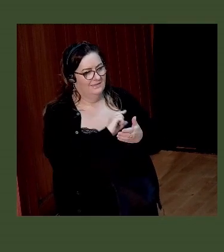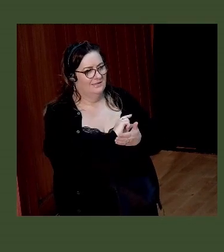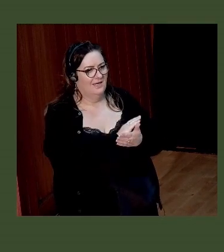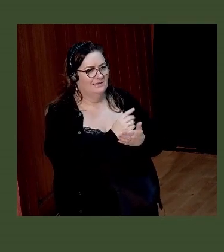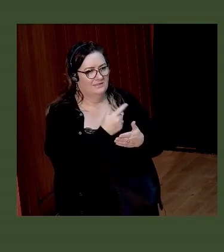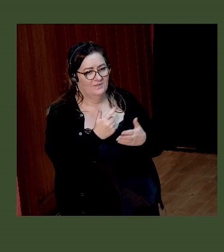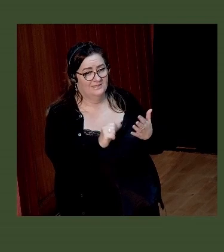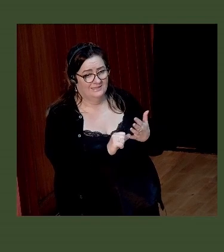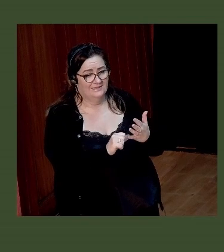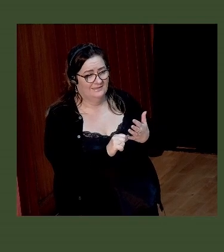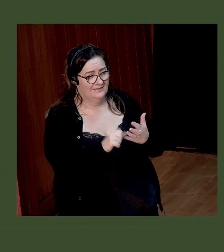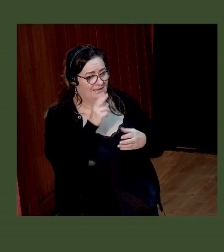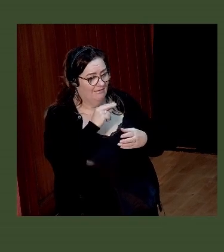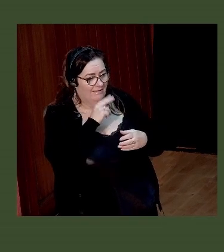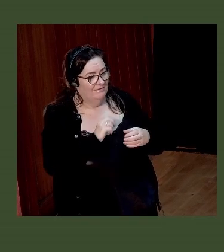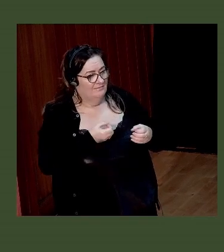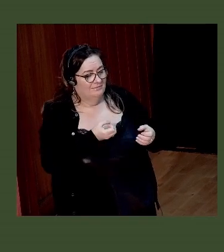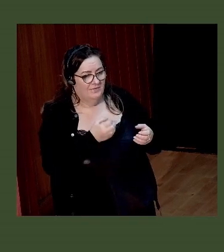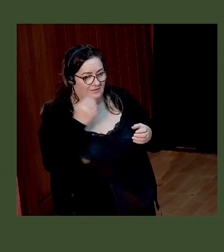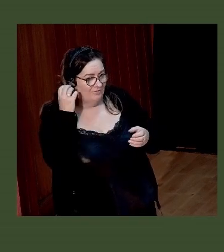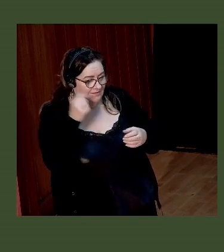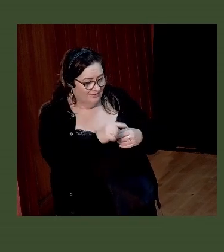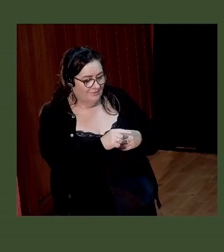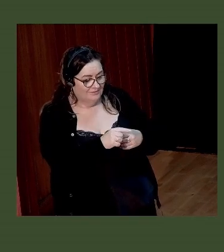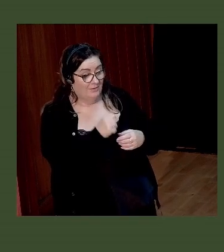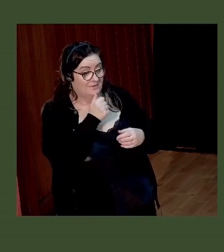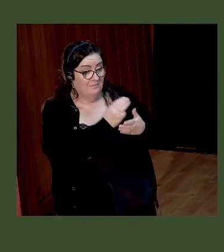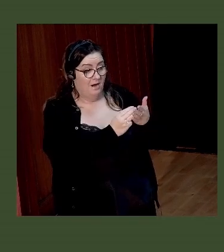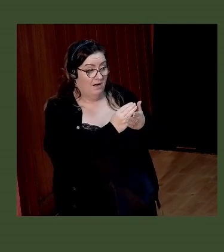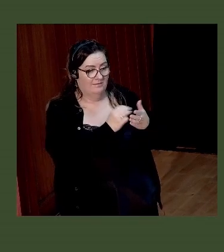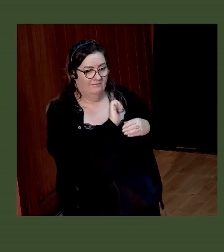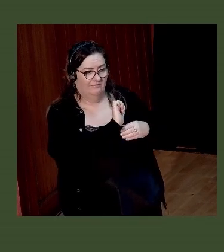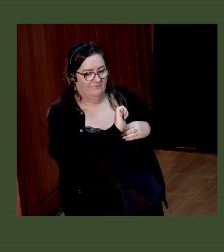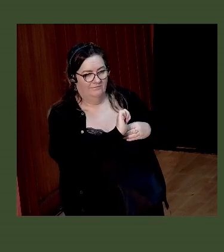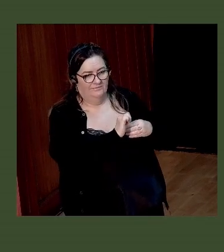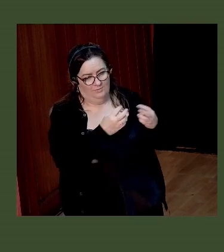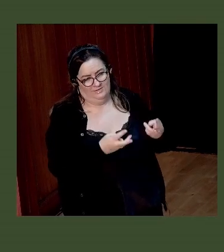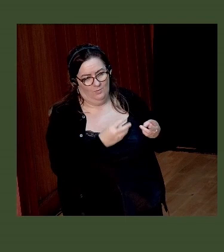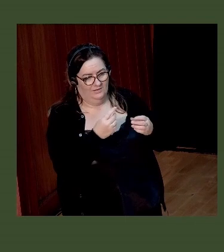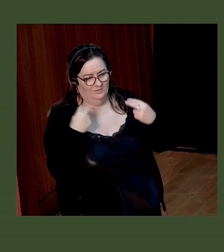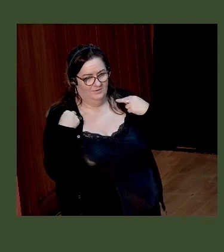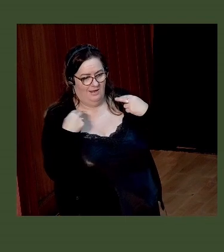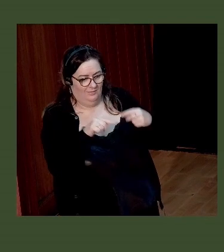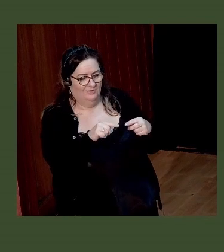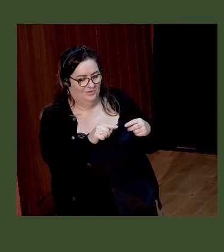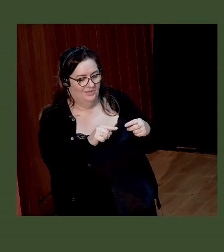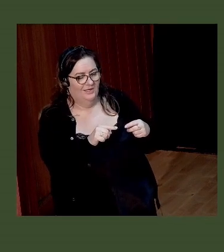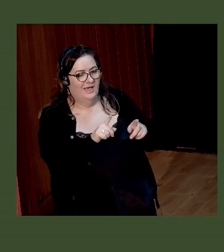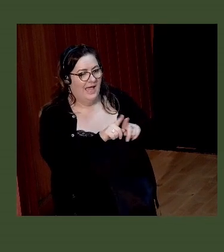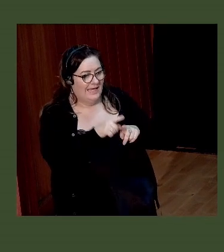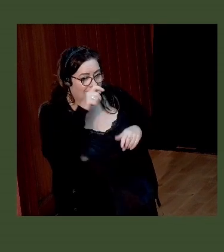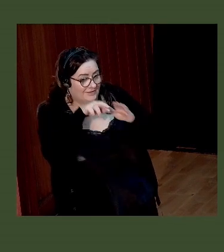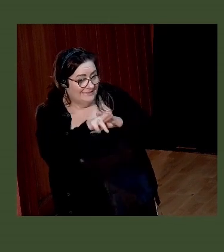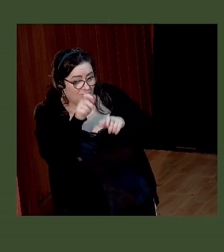1926. The requiring of the language was to be part of the task of this service as 2RN, as well as a task